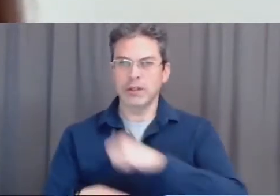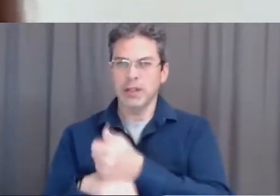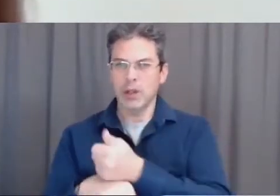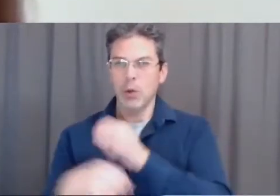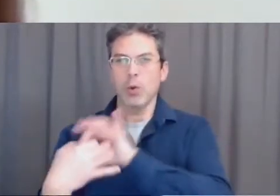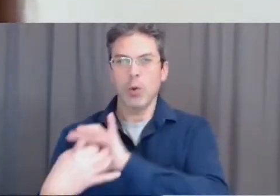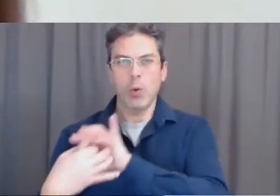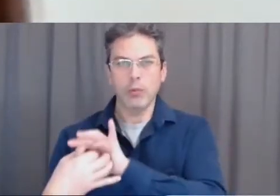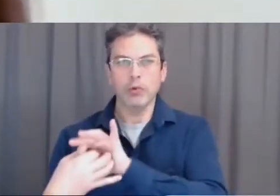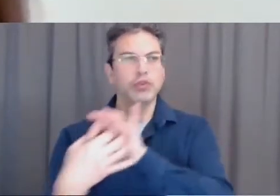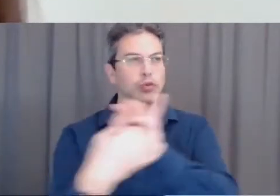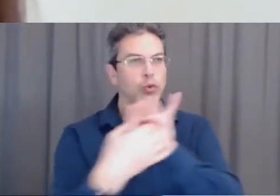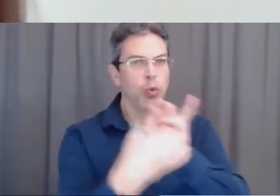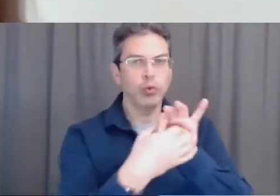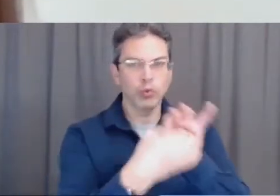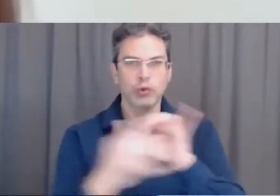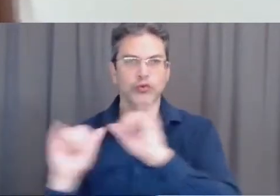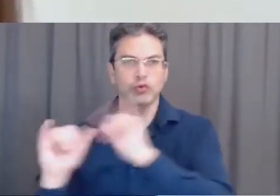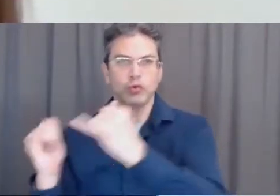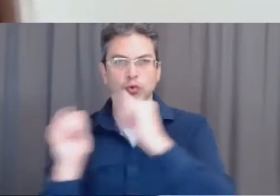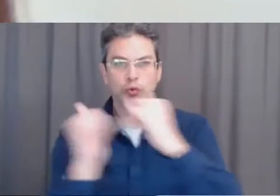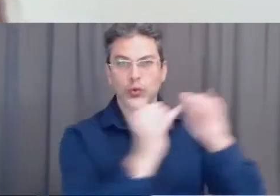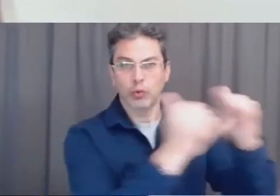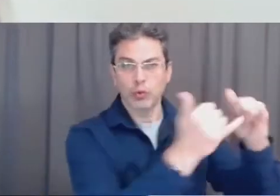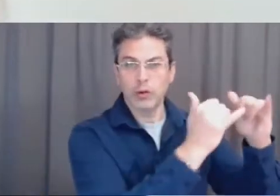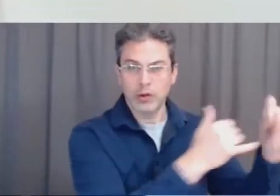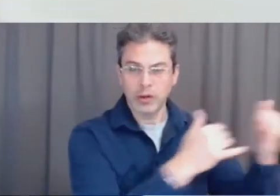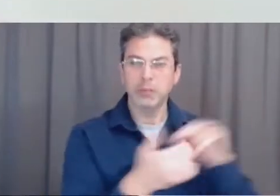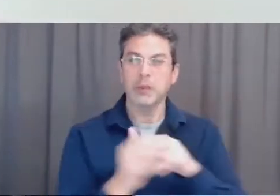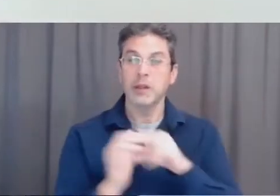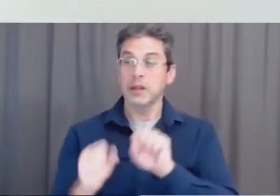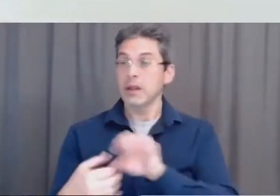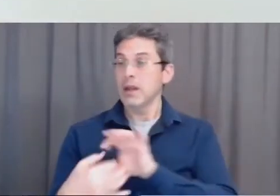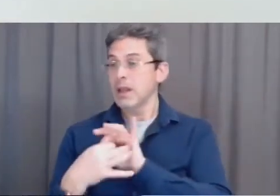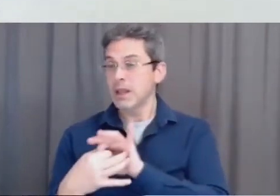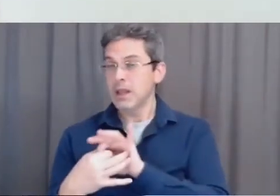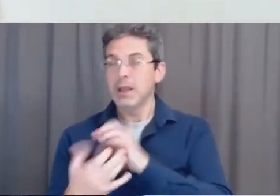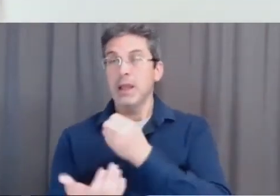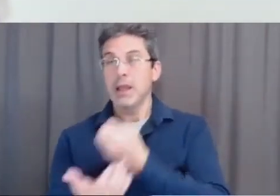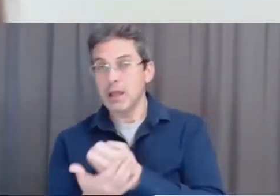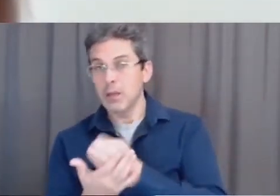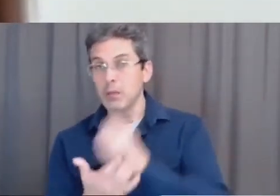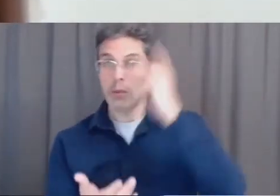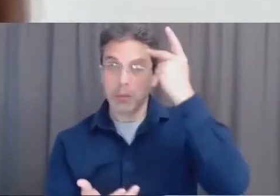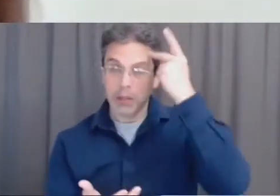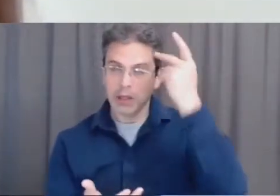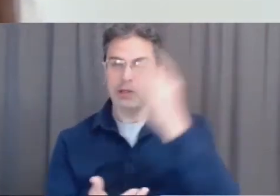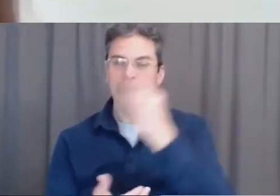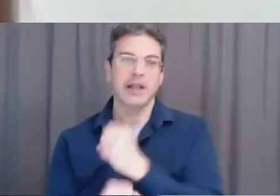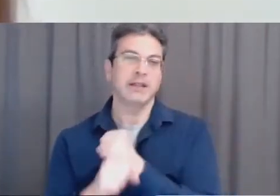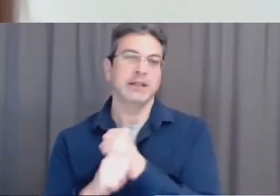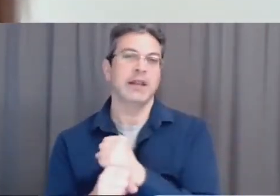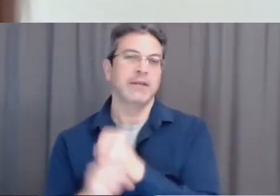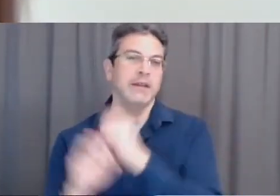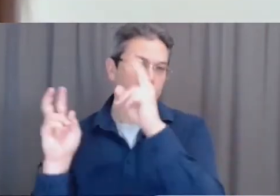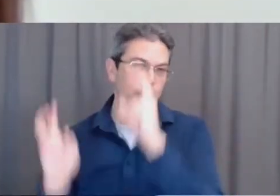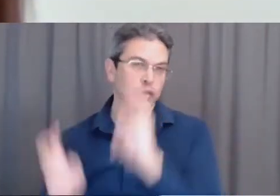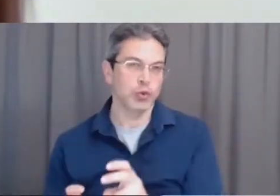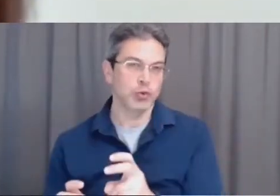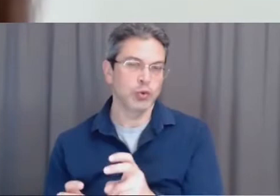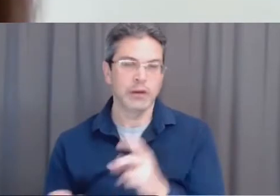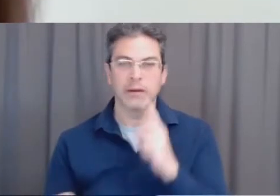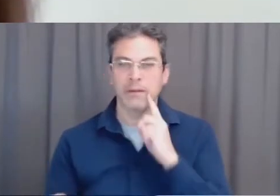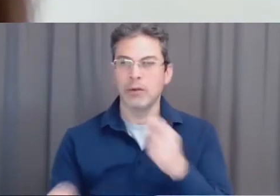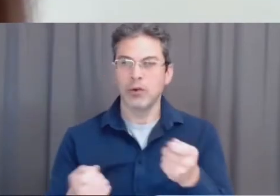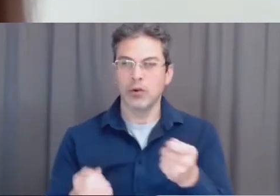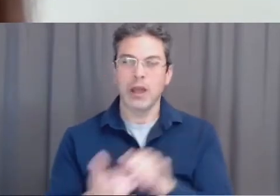these organizations give them the opportunity to link economic, political, and security issues in managing their multilateral